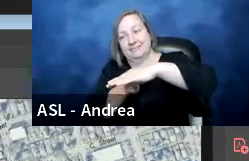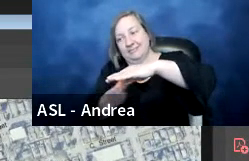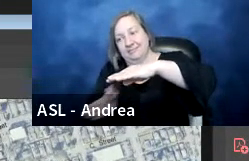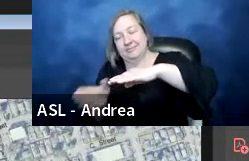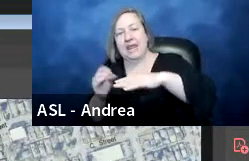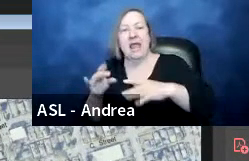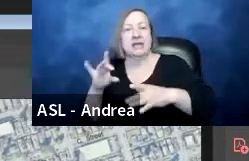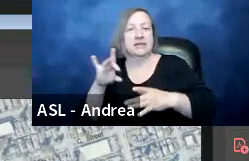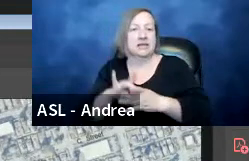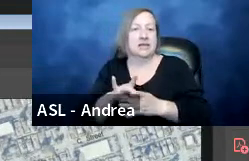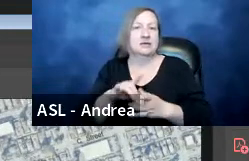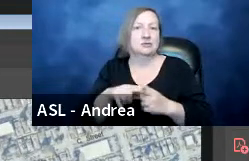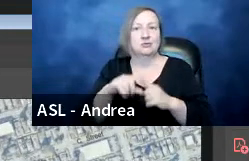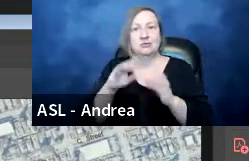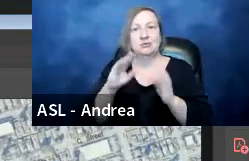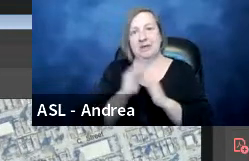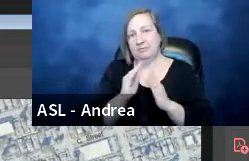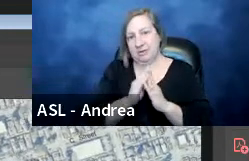into downtown.